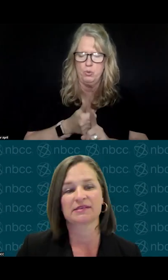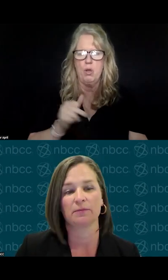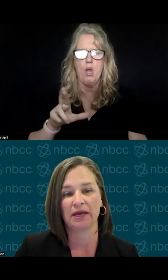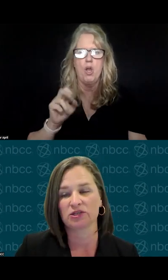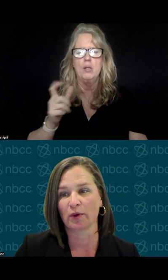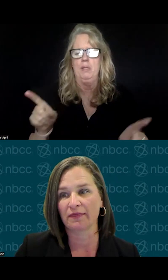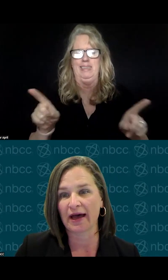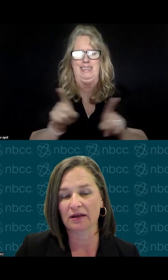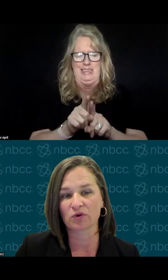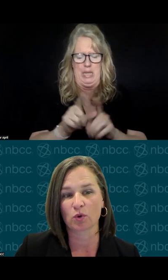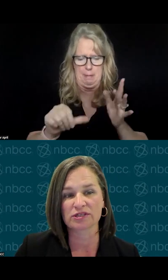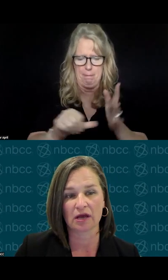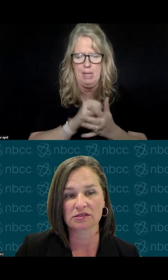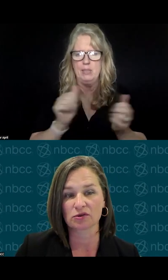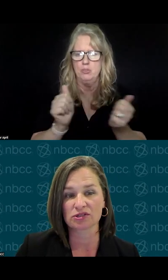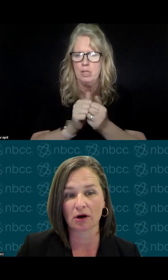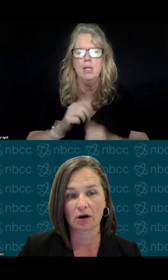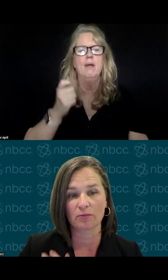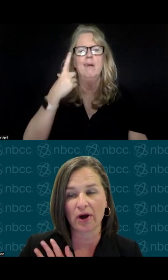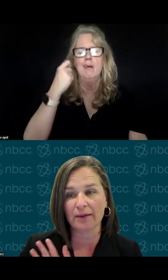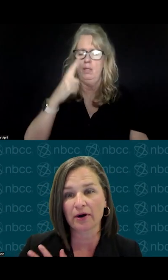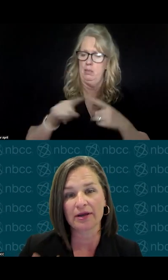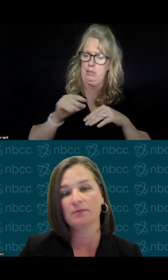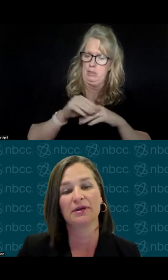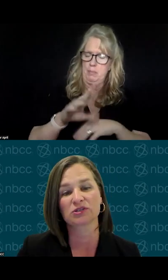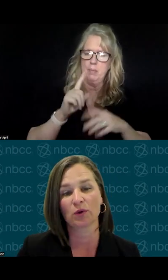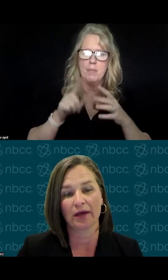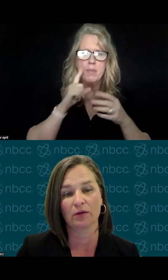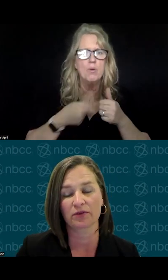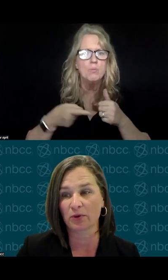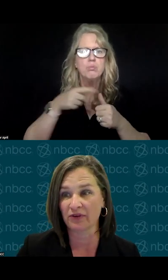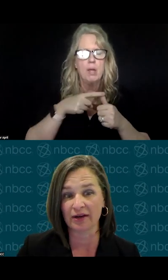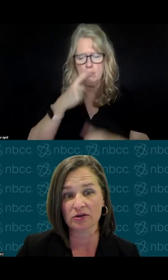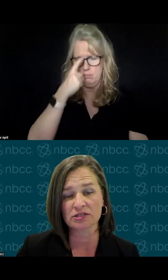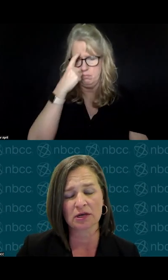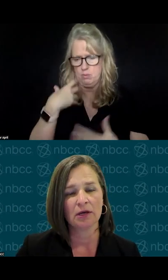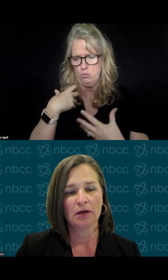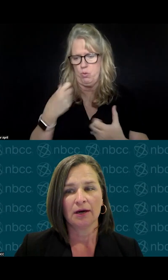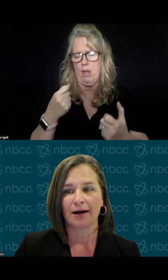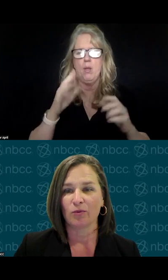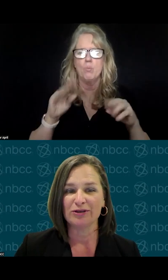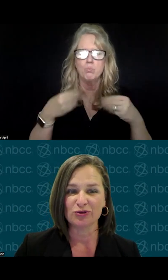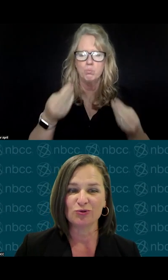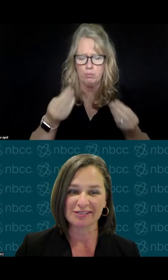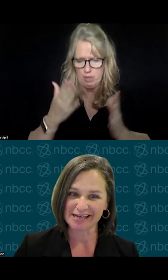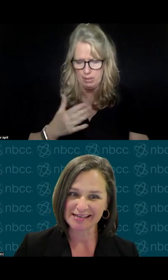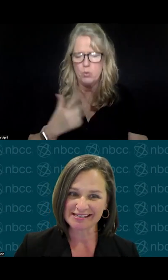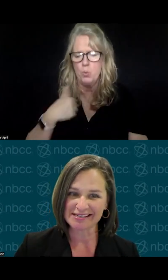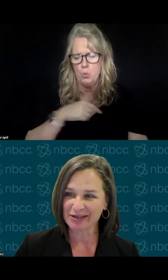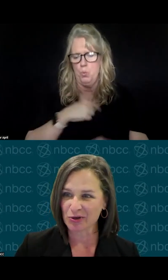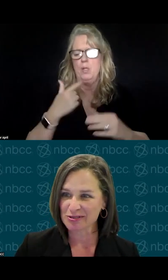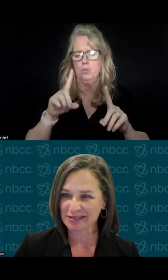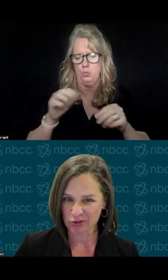on the same page with that. Of course, counselors are primary mental health providers. We do